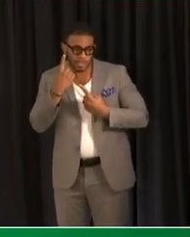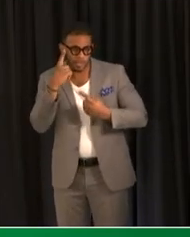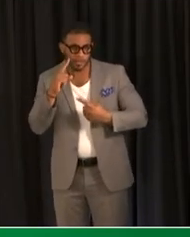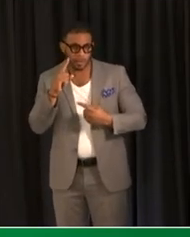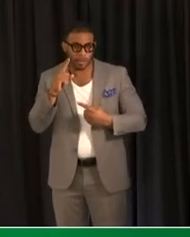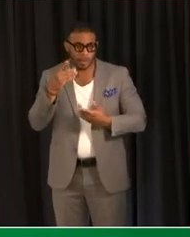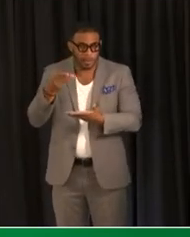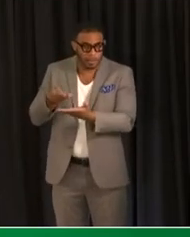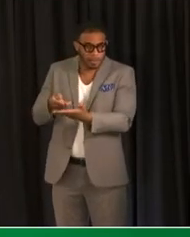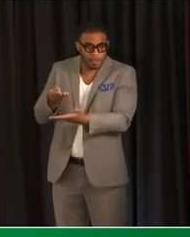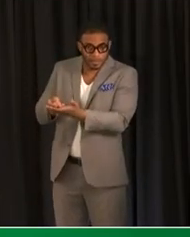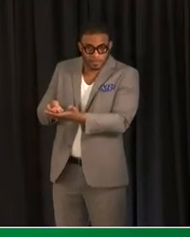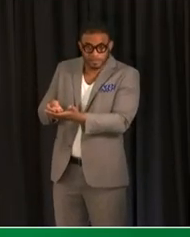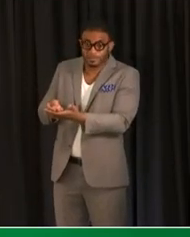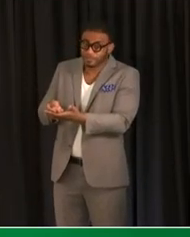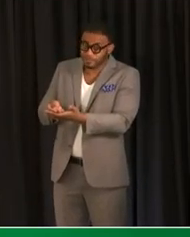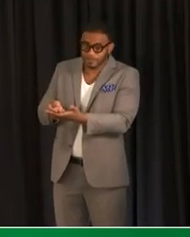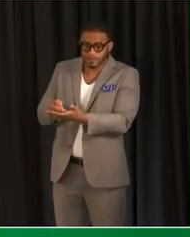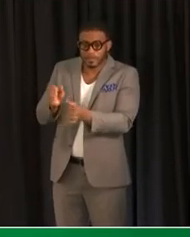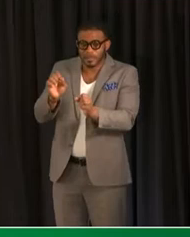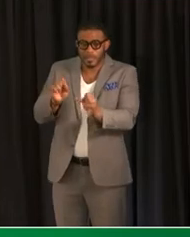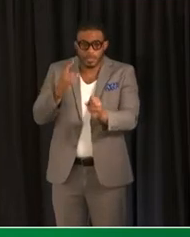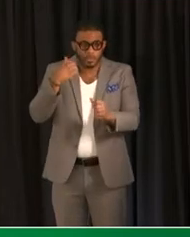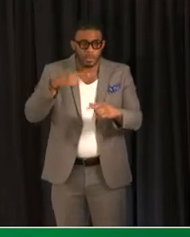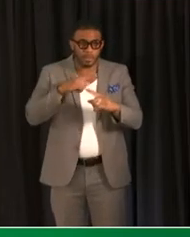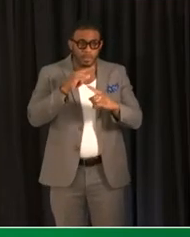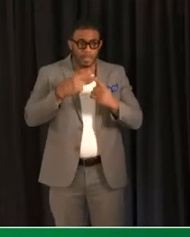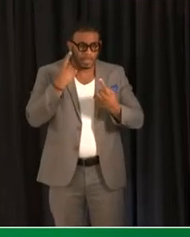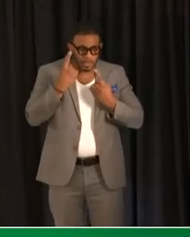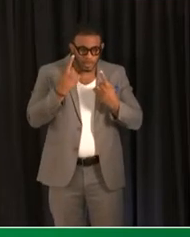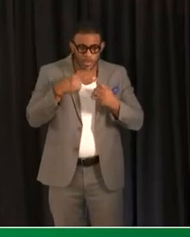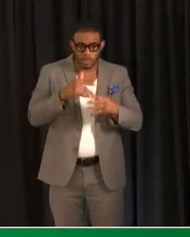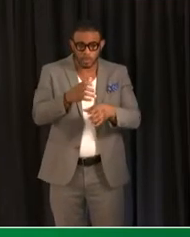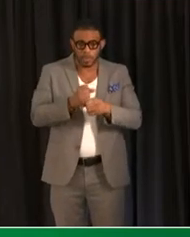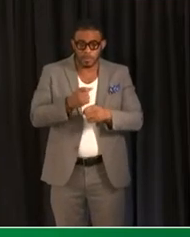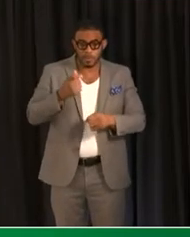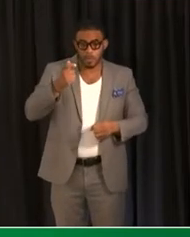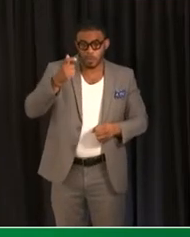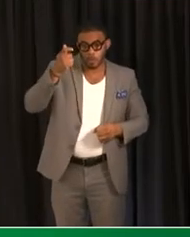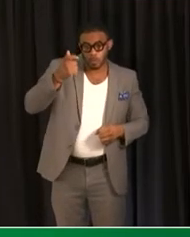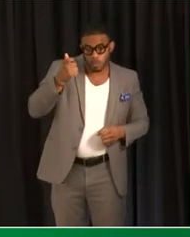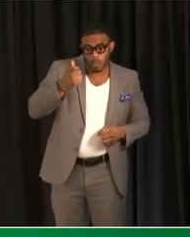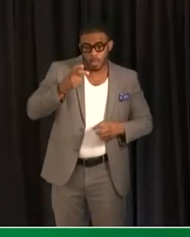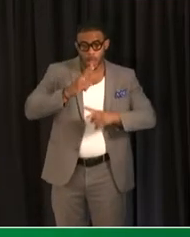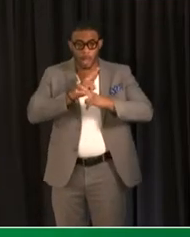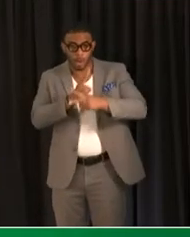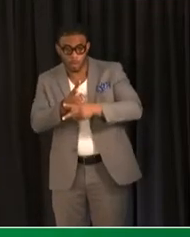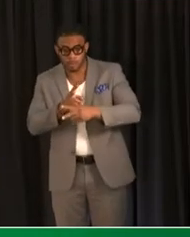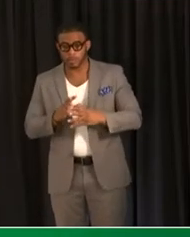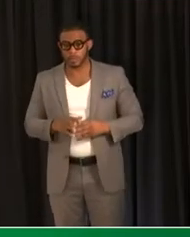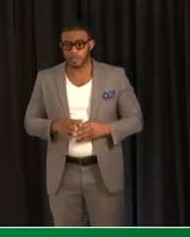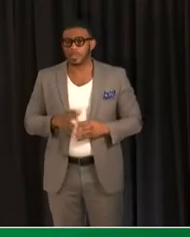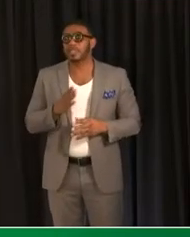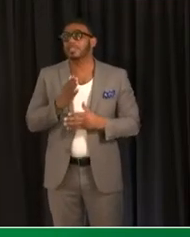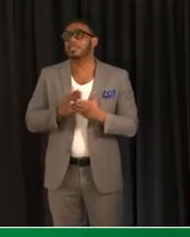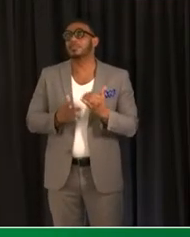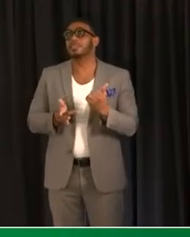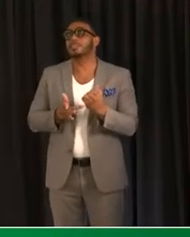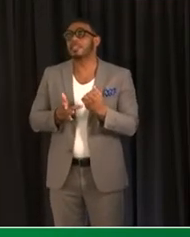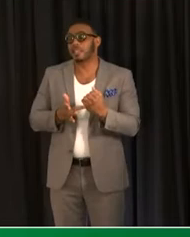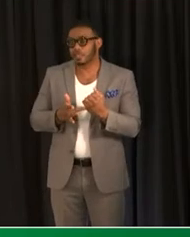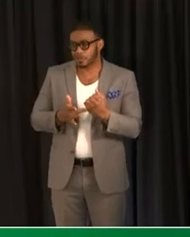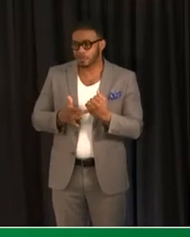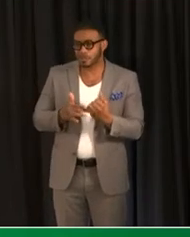to be considered for capital, the ability for us to be considered in receiving grants and loans, some